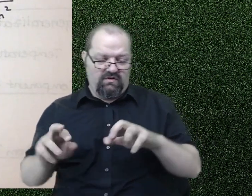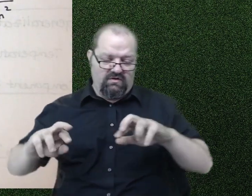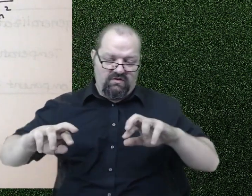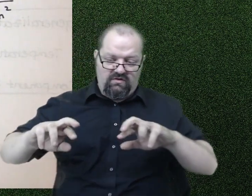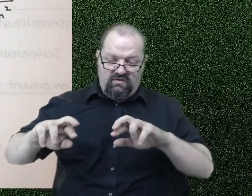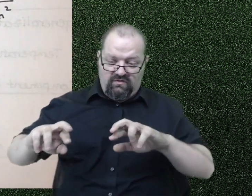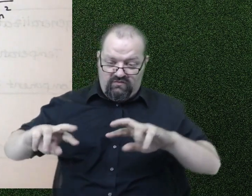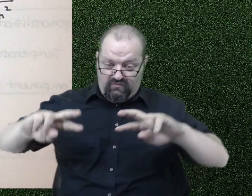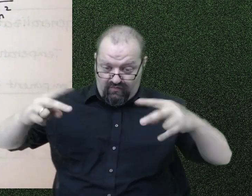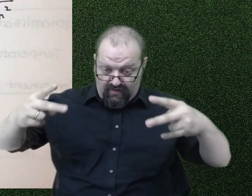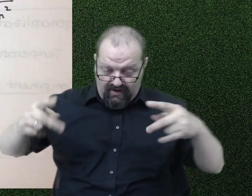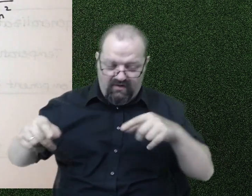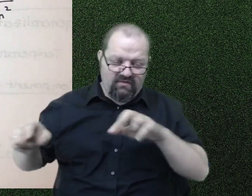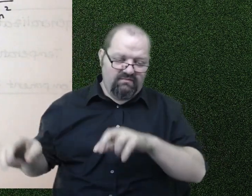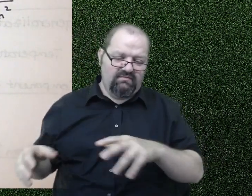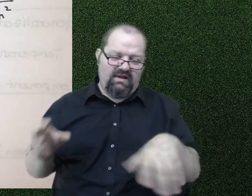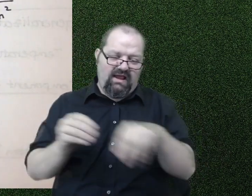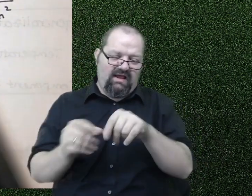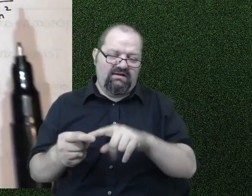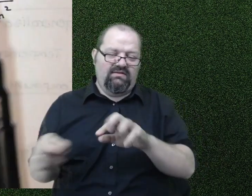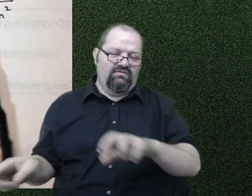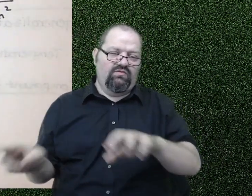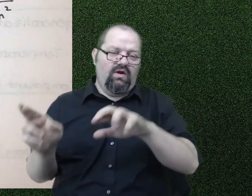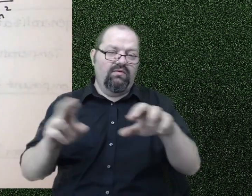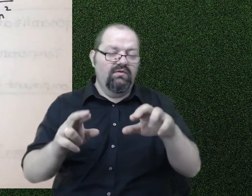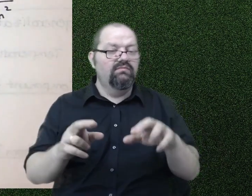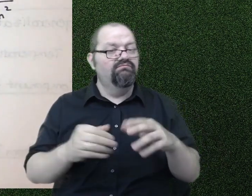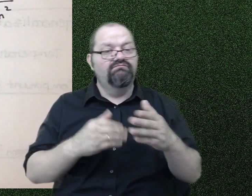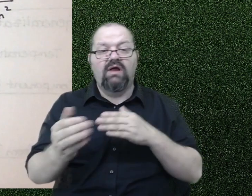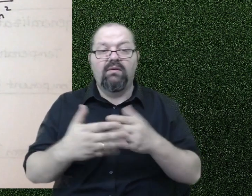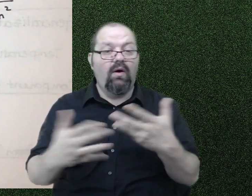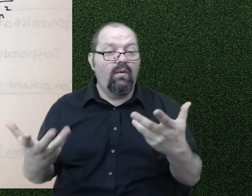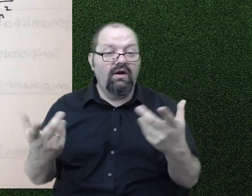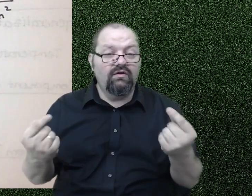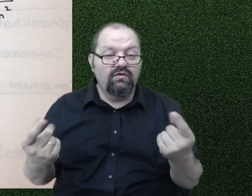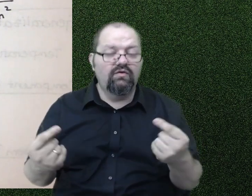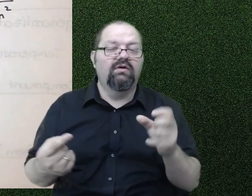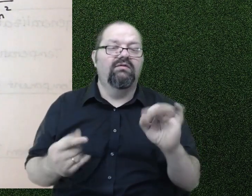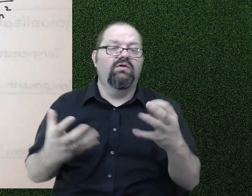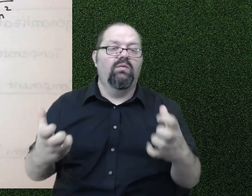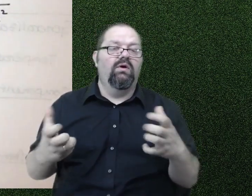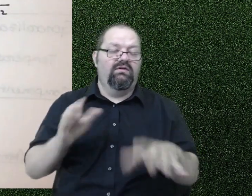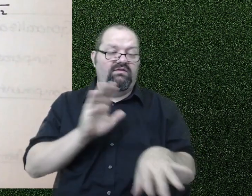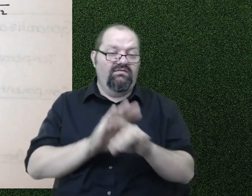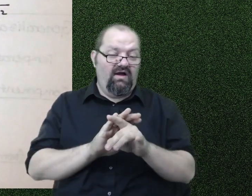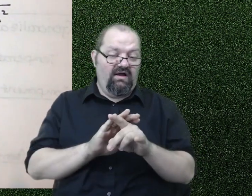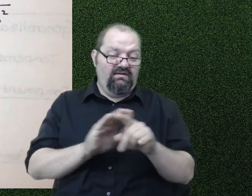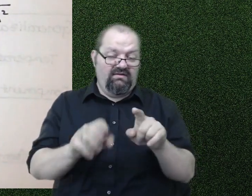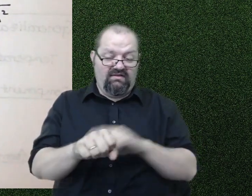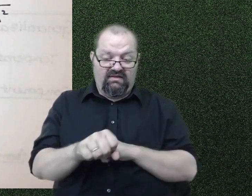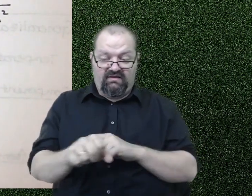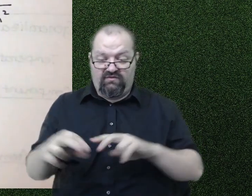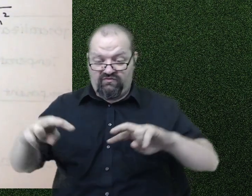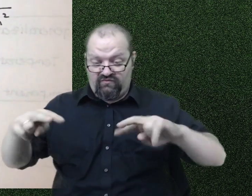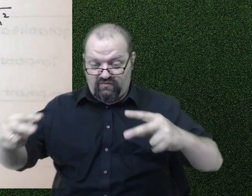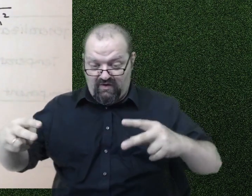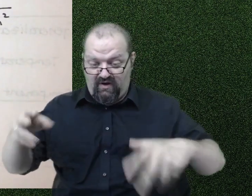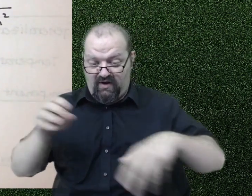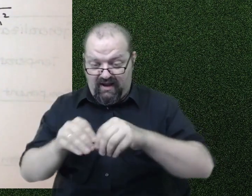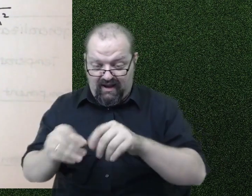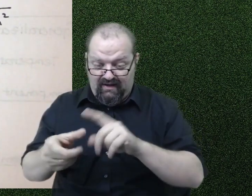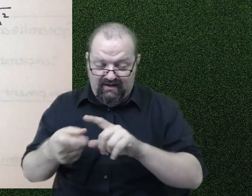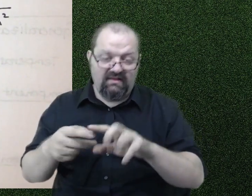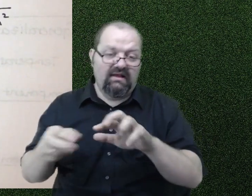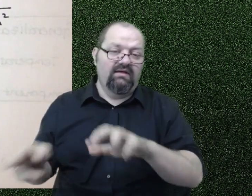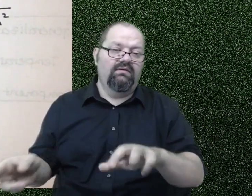got 3 components. Square them and add them and take the square root. No matter what you do to find the length, you take the components, you square them and add them and take the square root. It doesn't